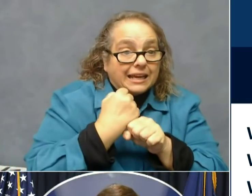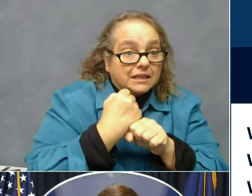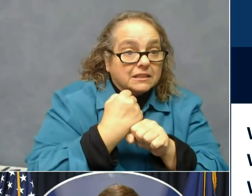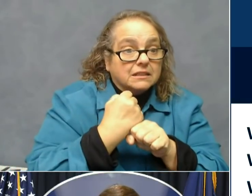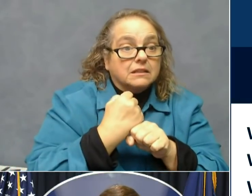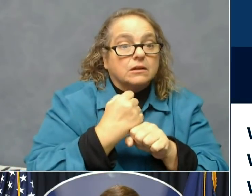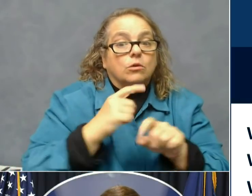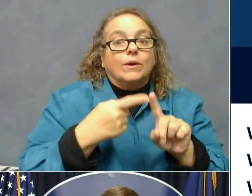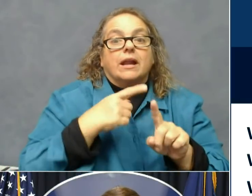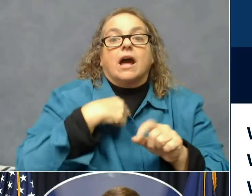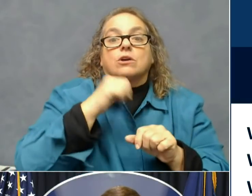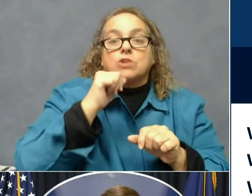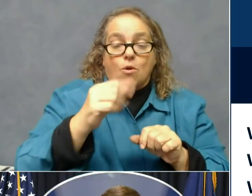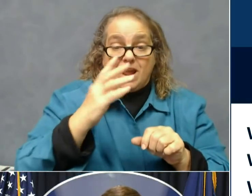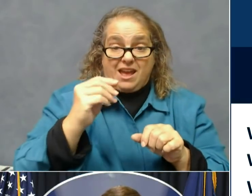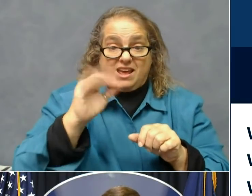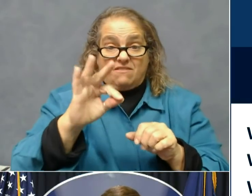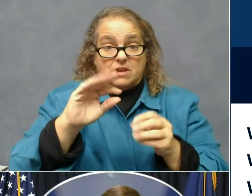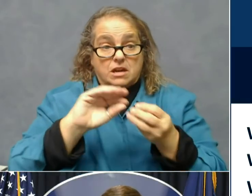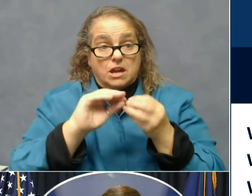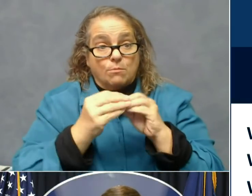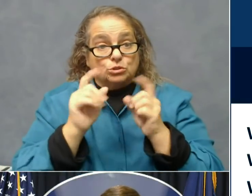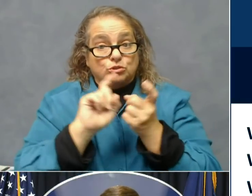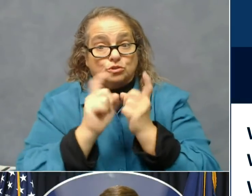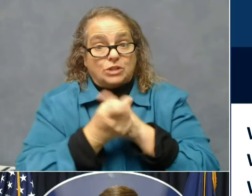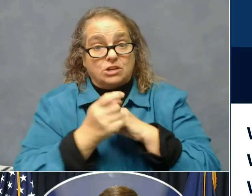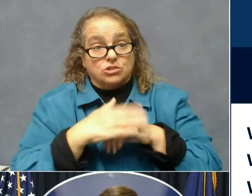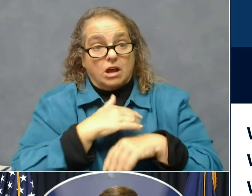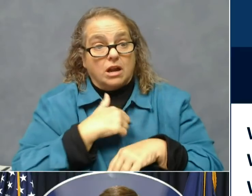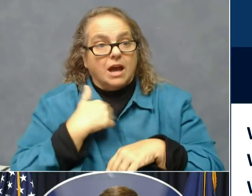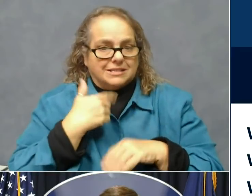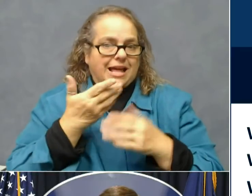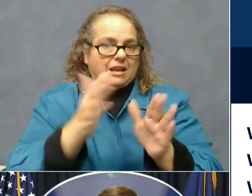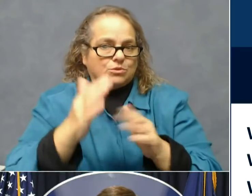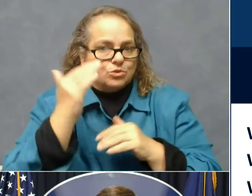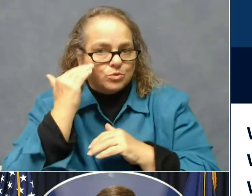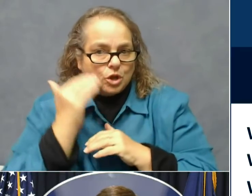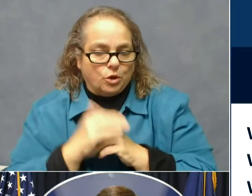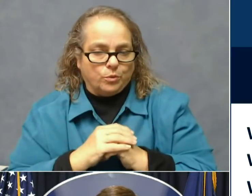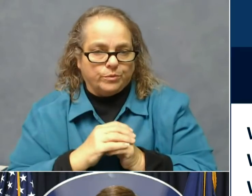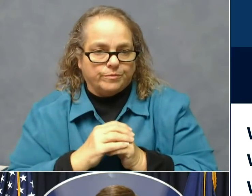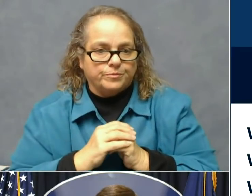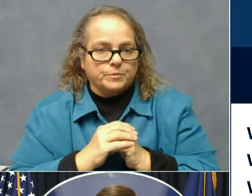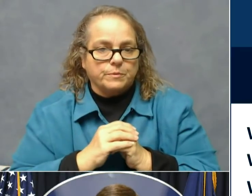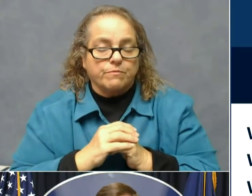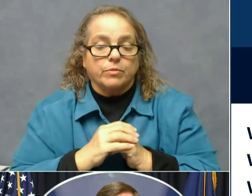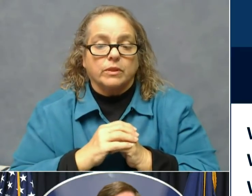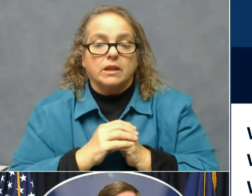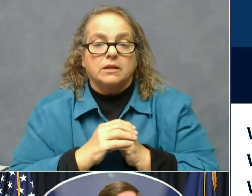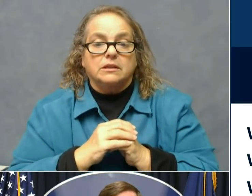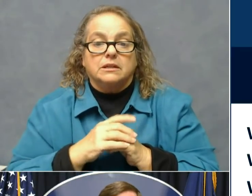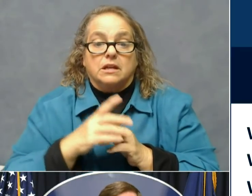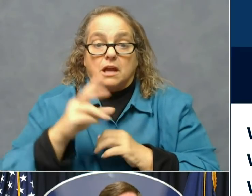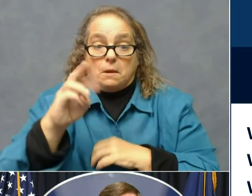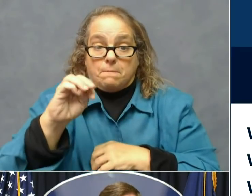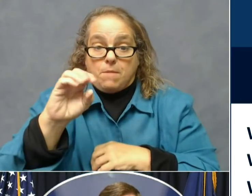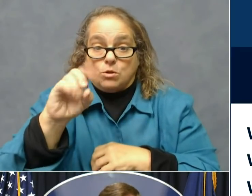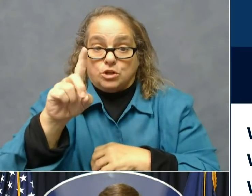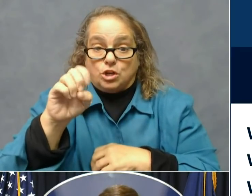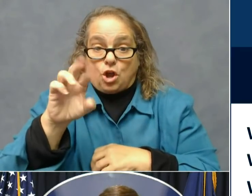us. So that same week, Moderna, we believe we'll get the initial allocation of